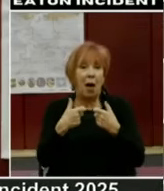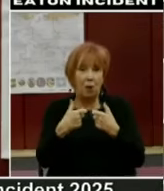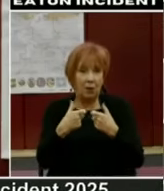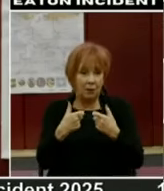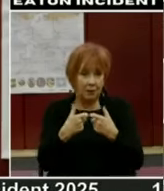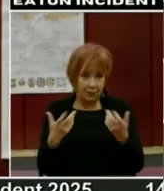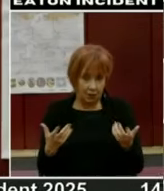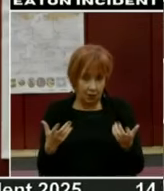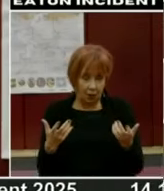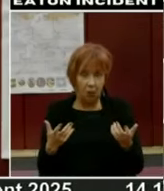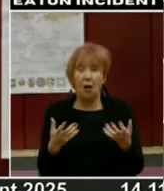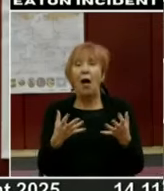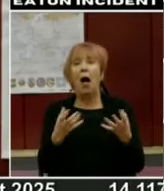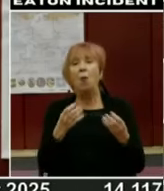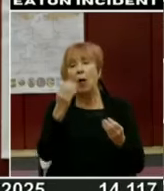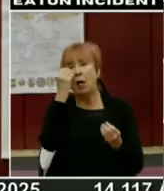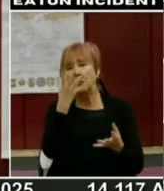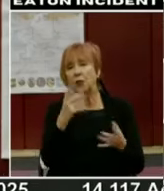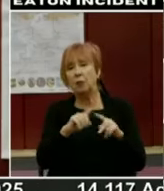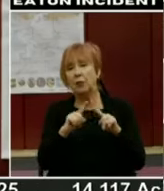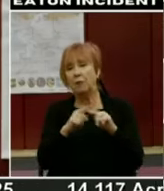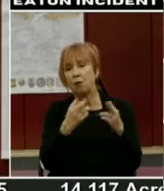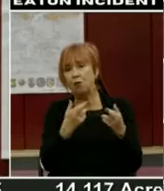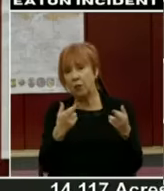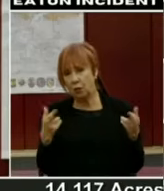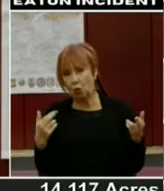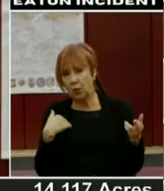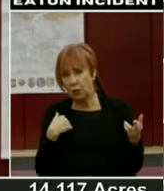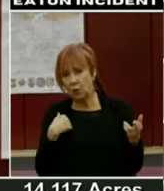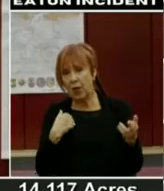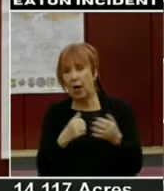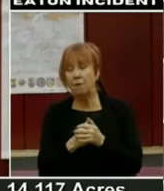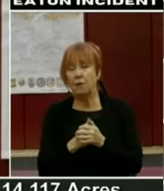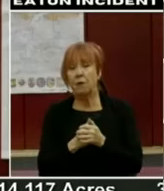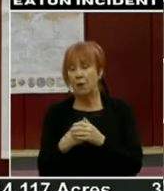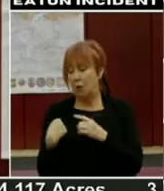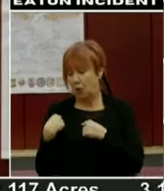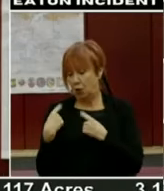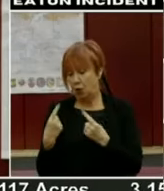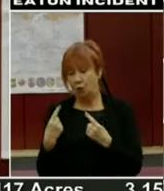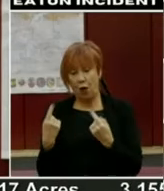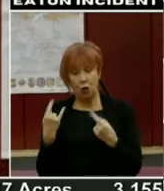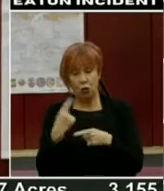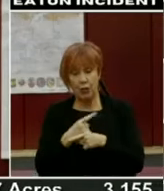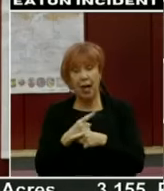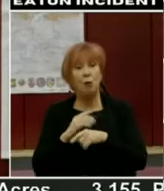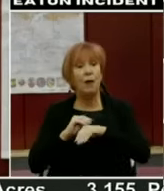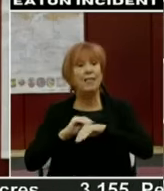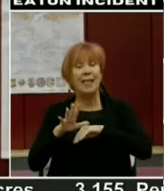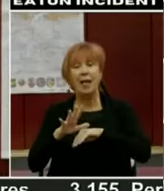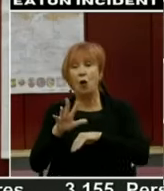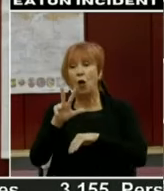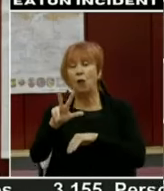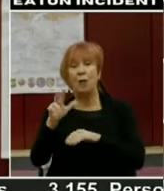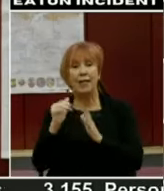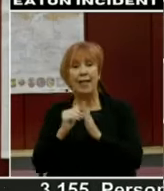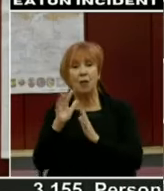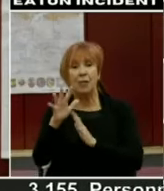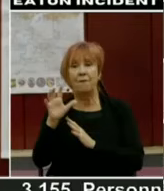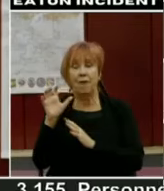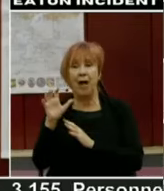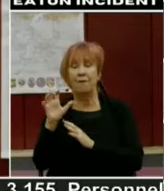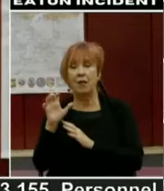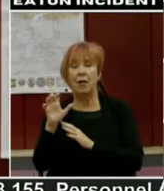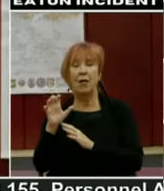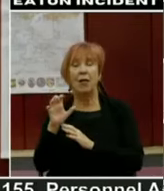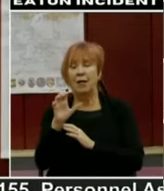of the resources we have deployed. As of today, we've deployed 3,500 SCE